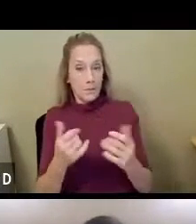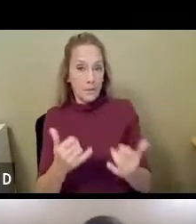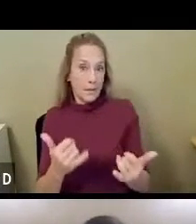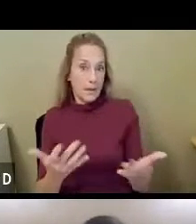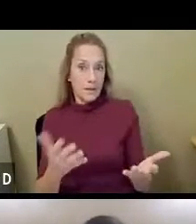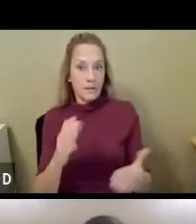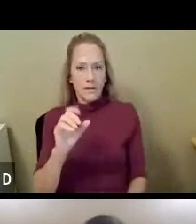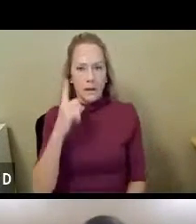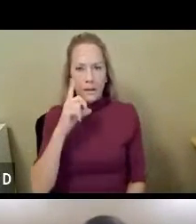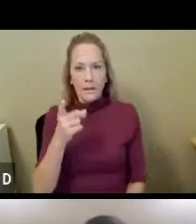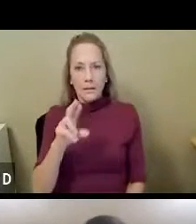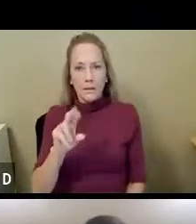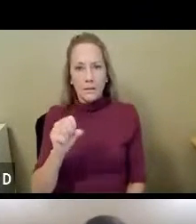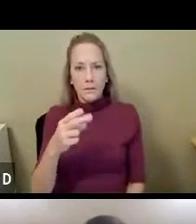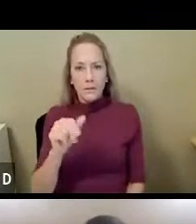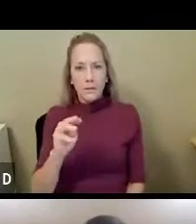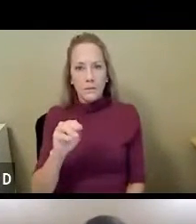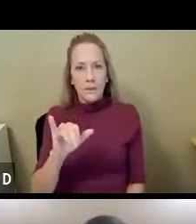that brought that up? I don't know if you wanted to